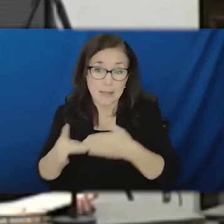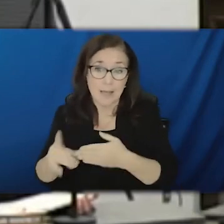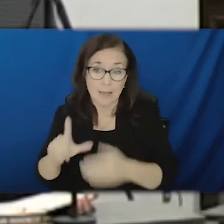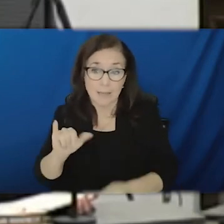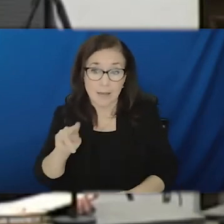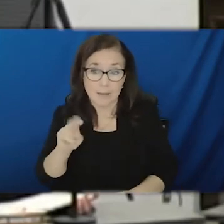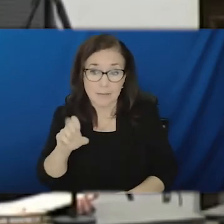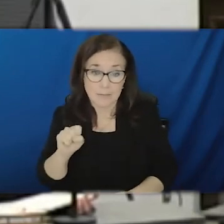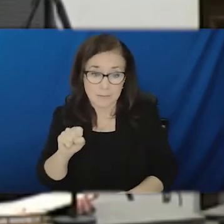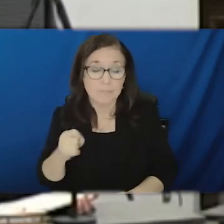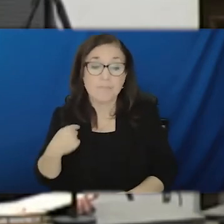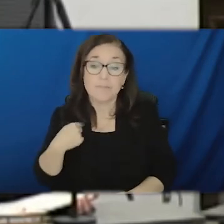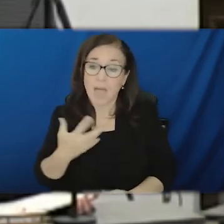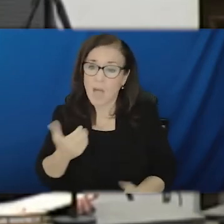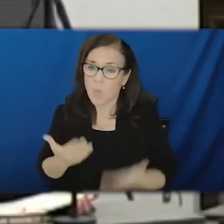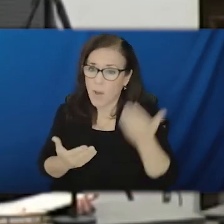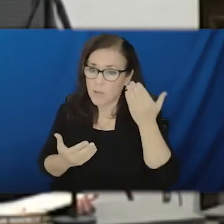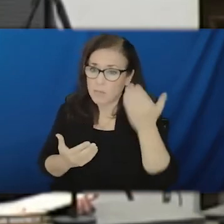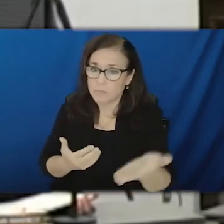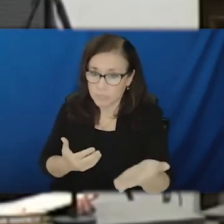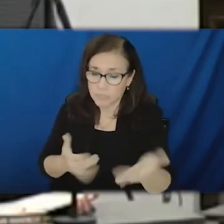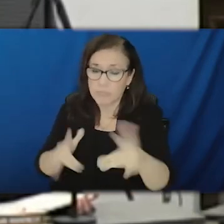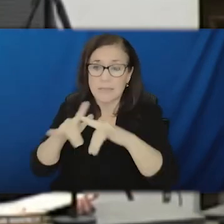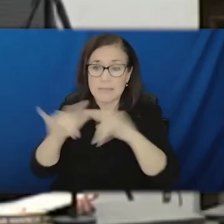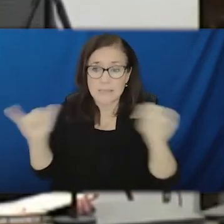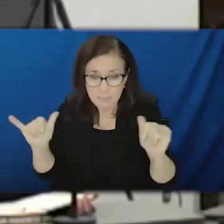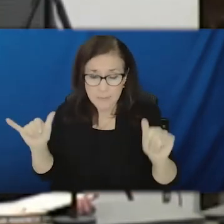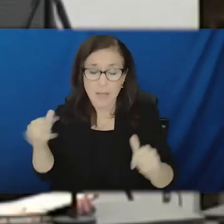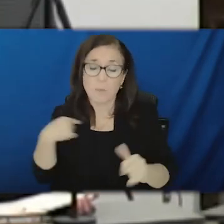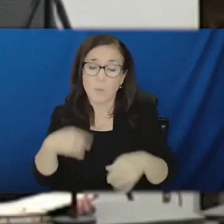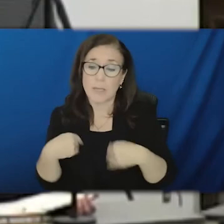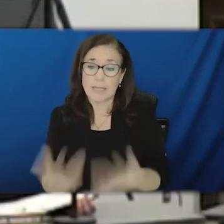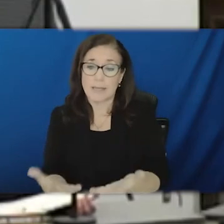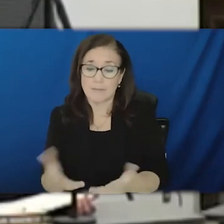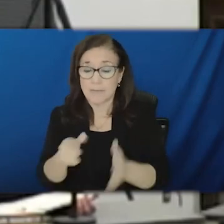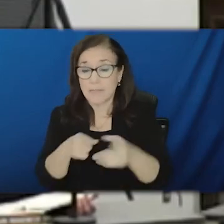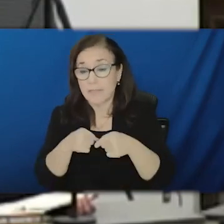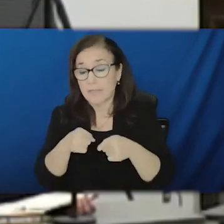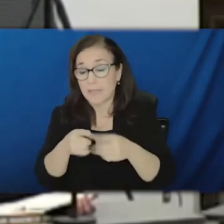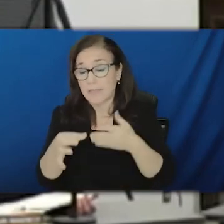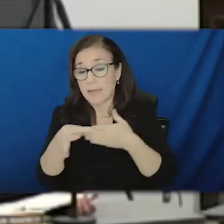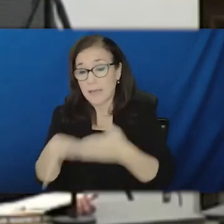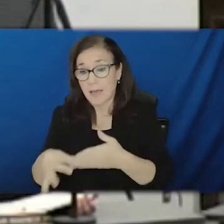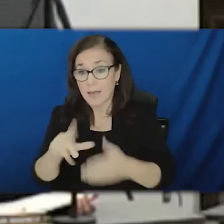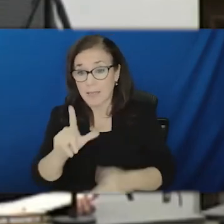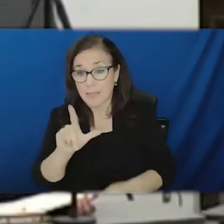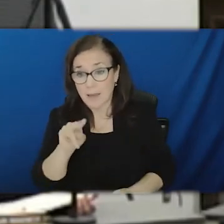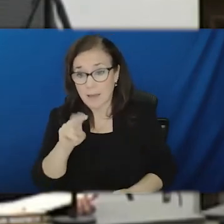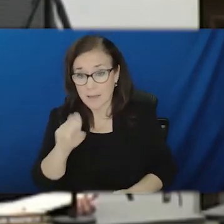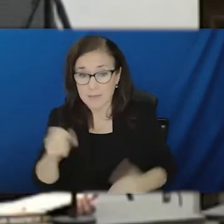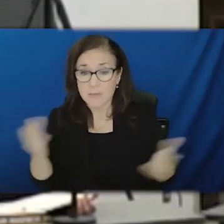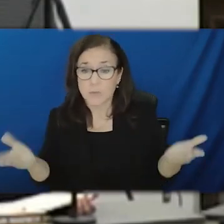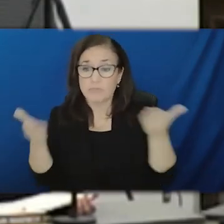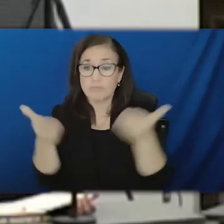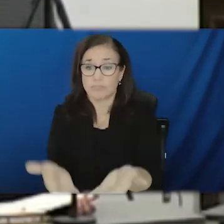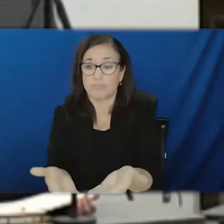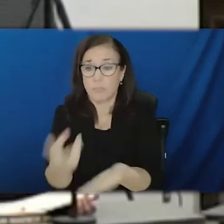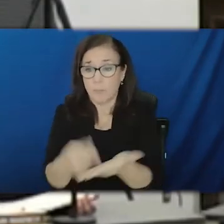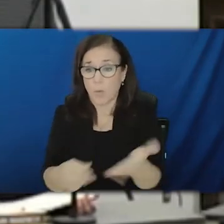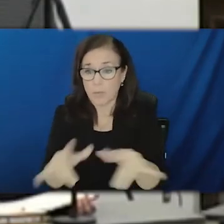that board policy at the same time that we bring those guidelines and have it be part of a